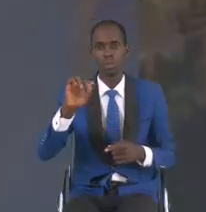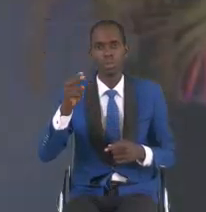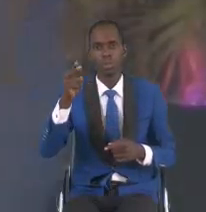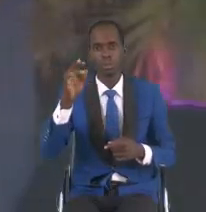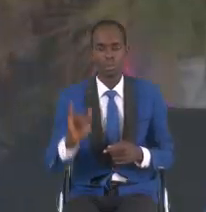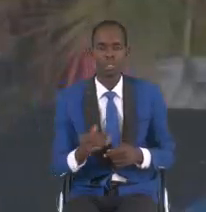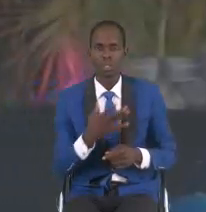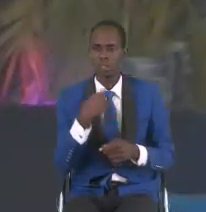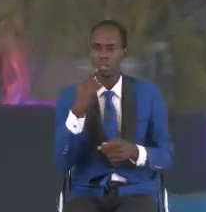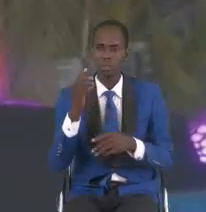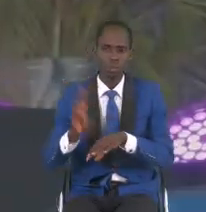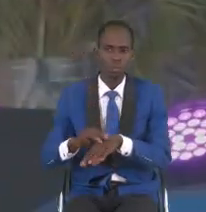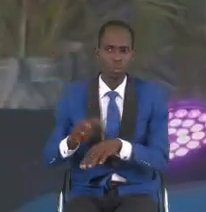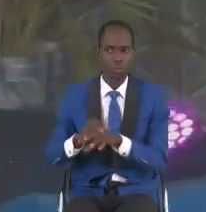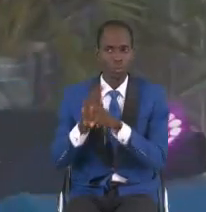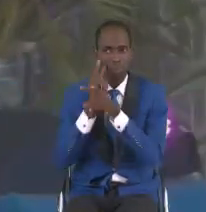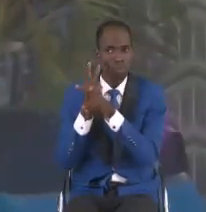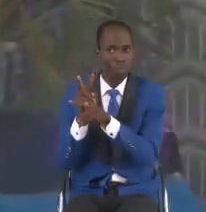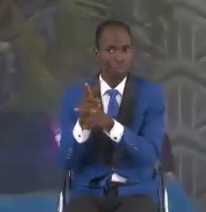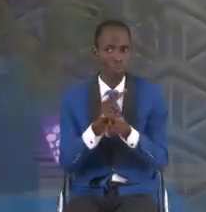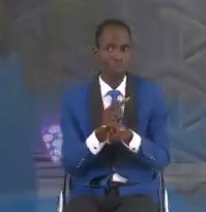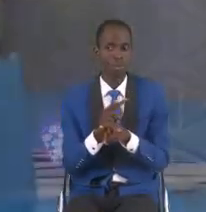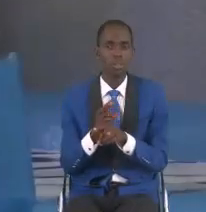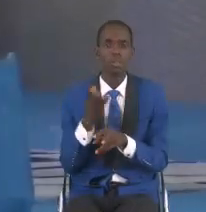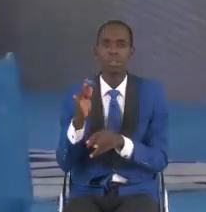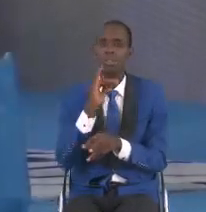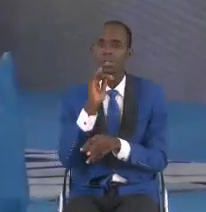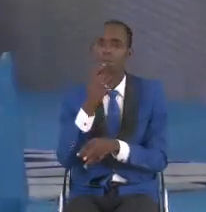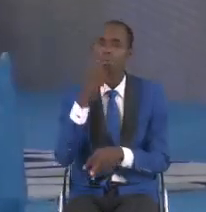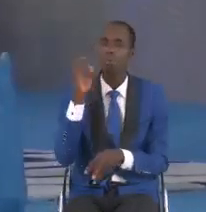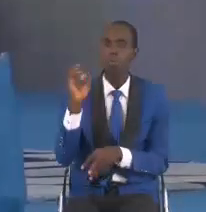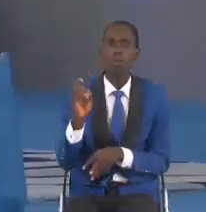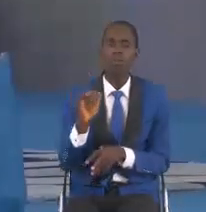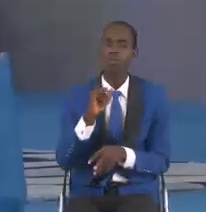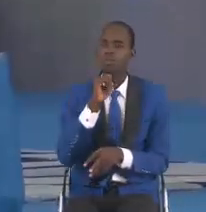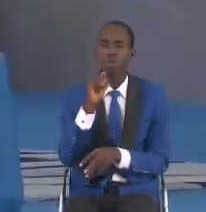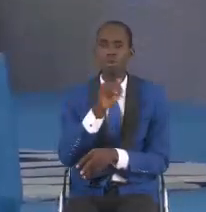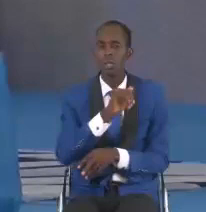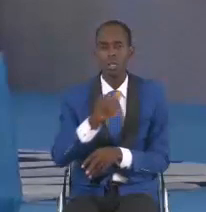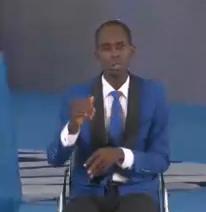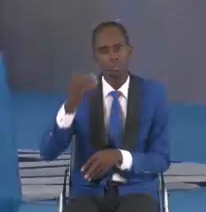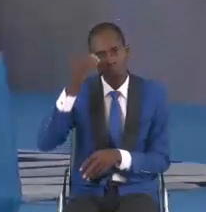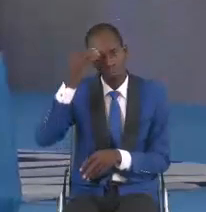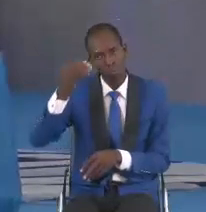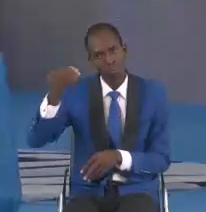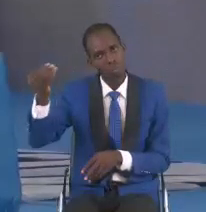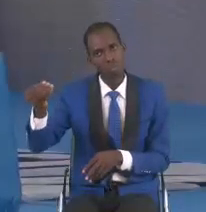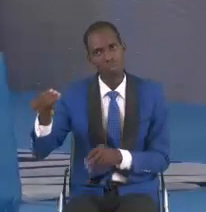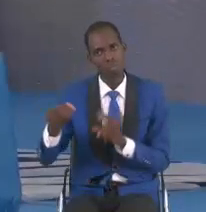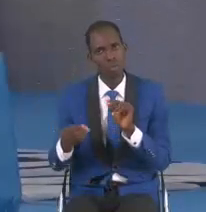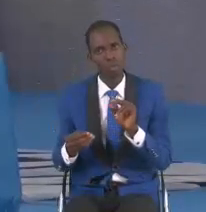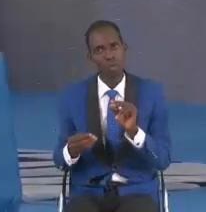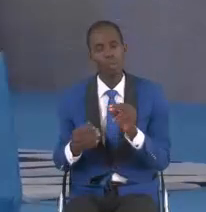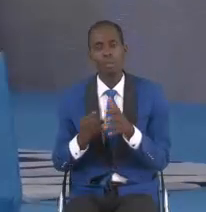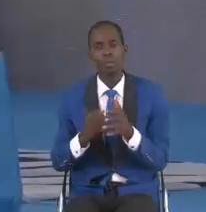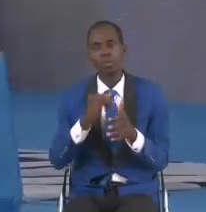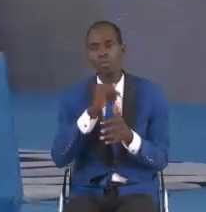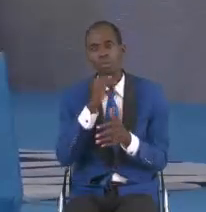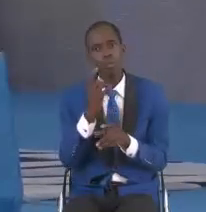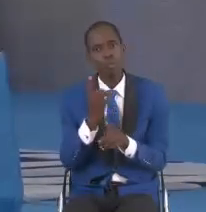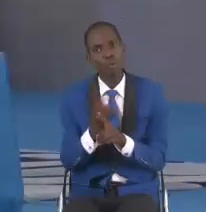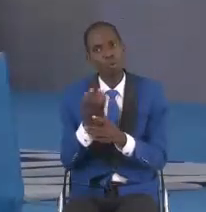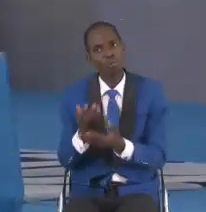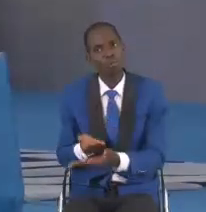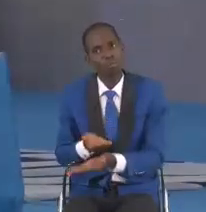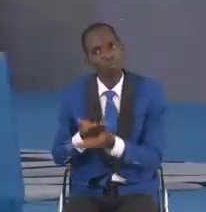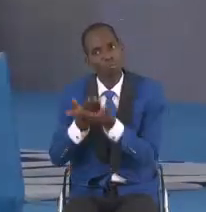watch. It's a commandment, it's not a suggestion, it's not a proposal, it is not